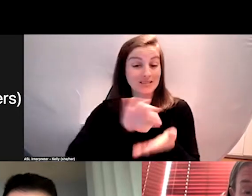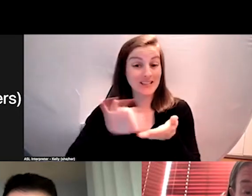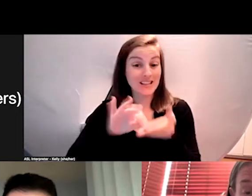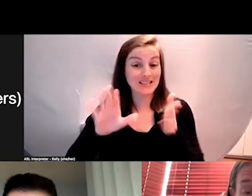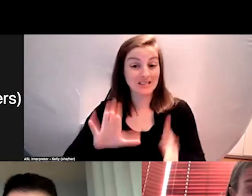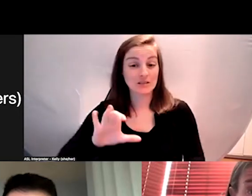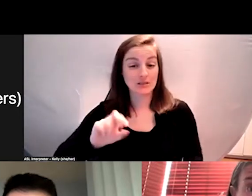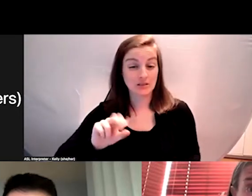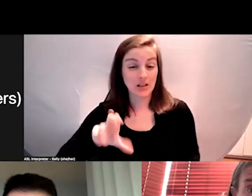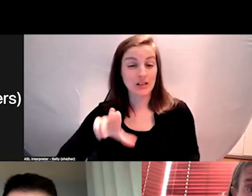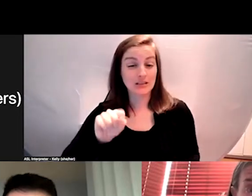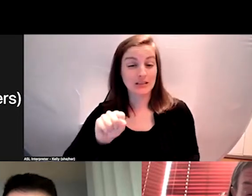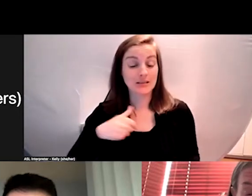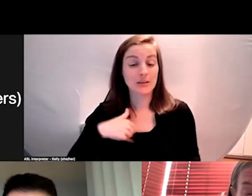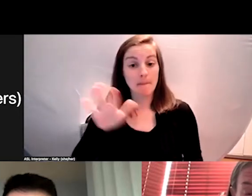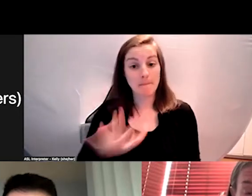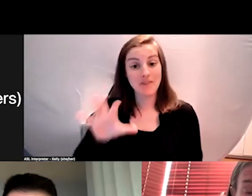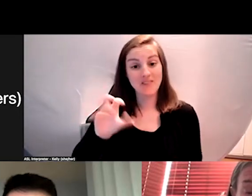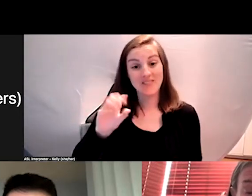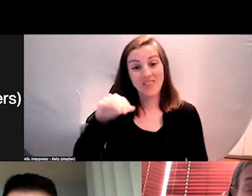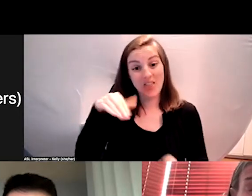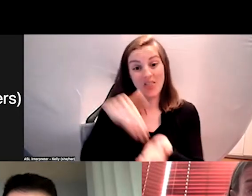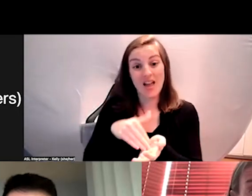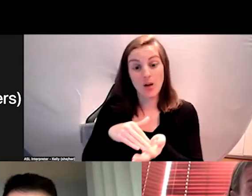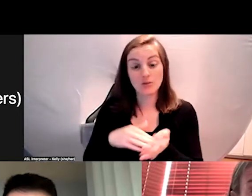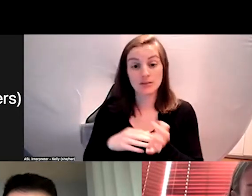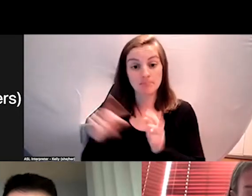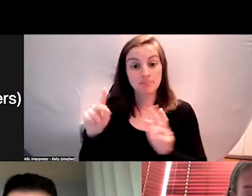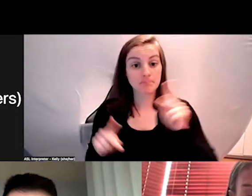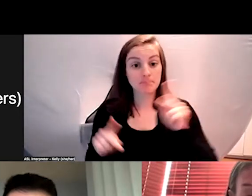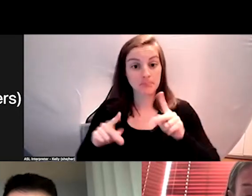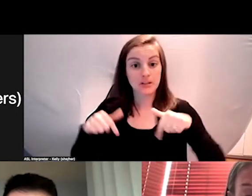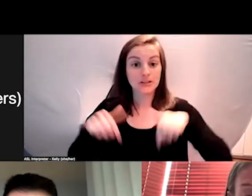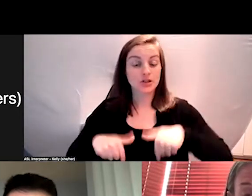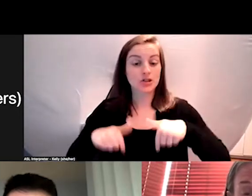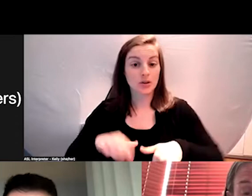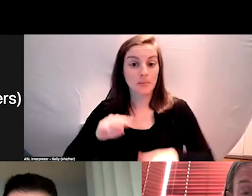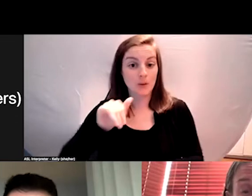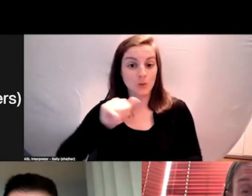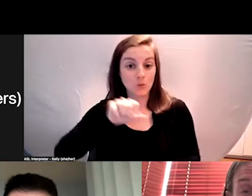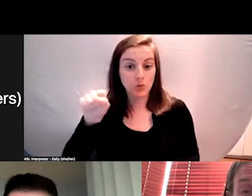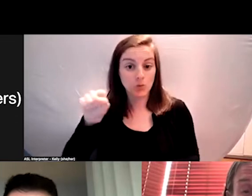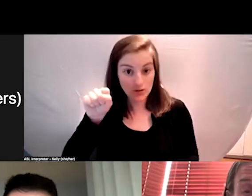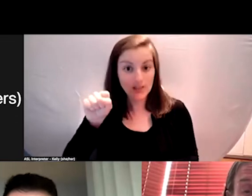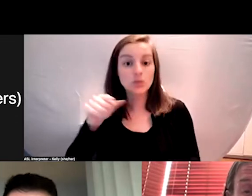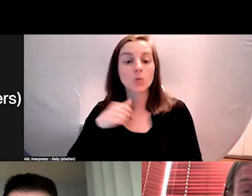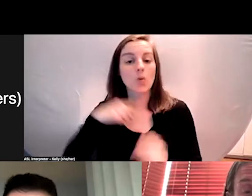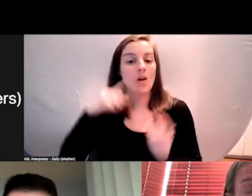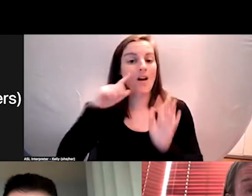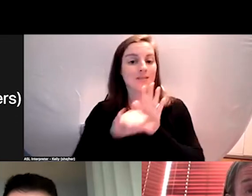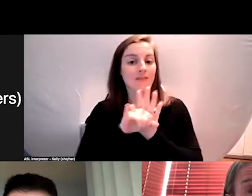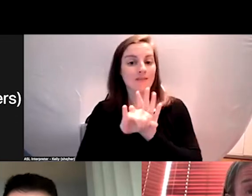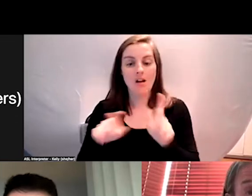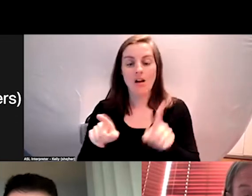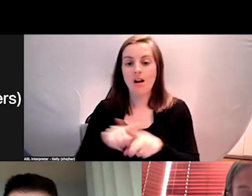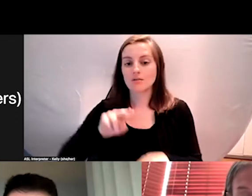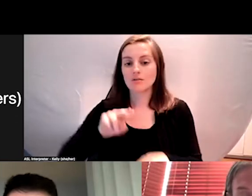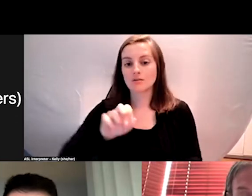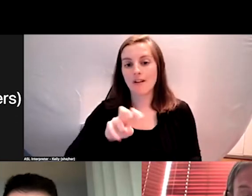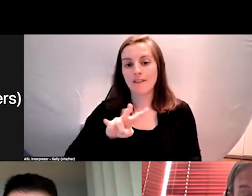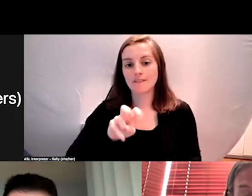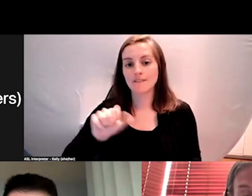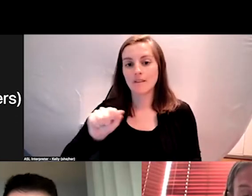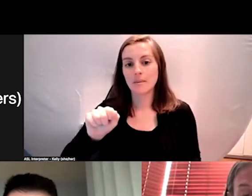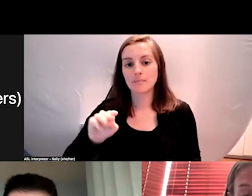individuals in the American state of Massachusetts who identify as Native American, either alone or in combination with another race.